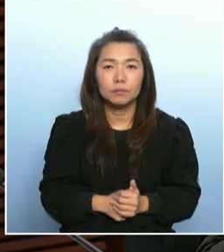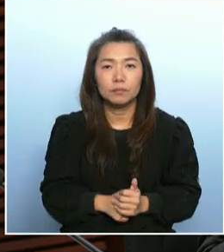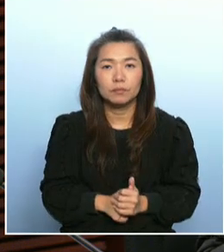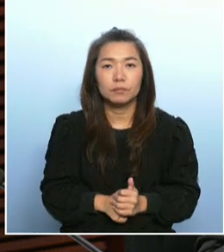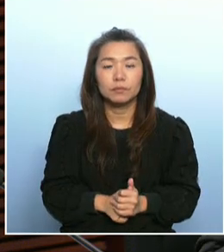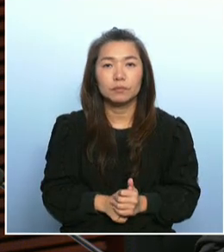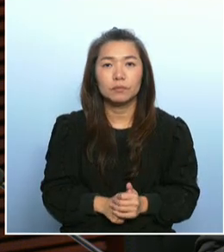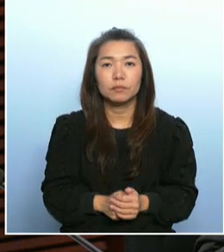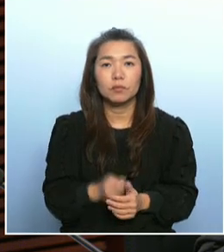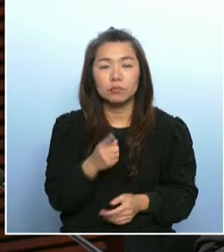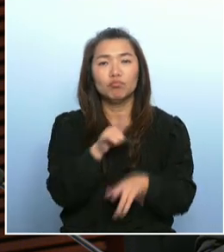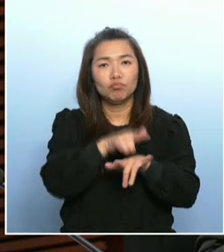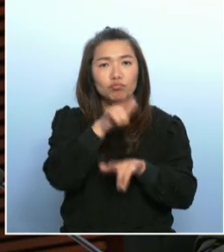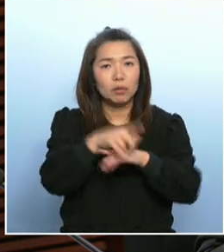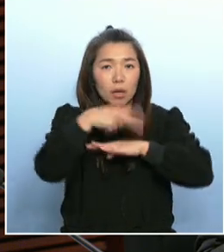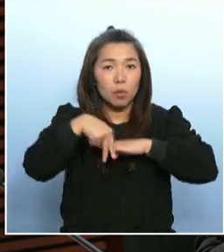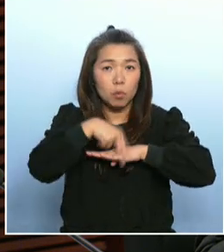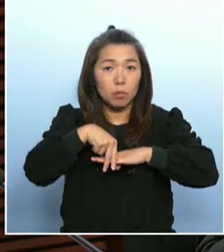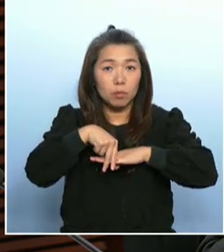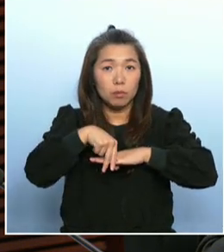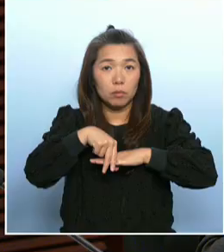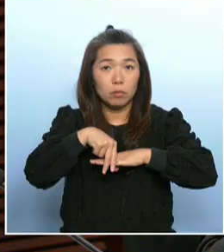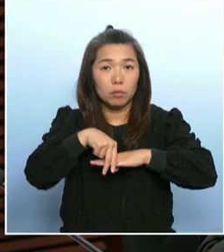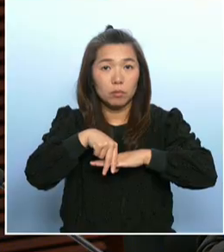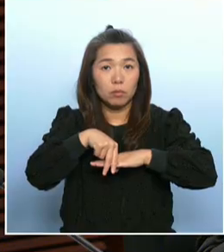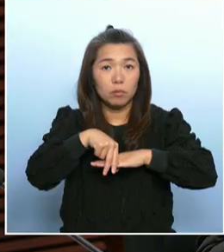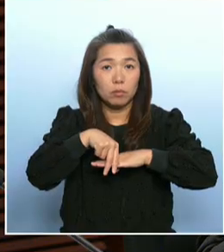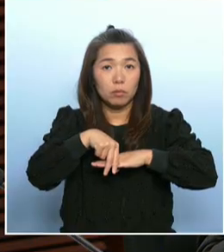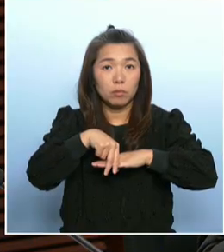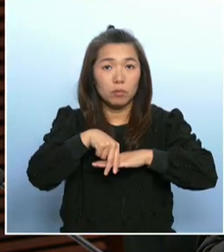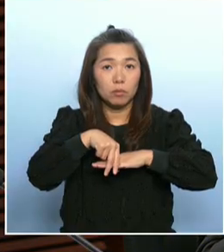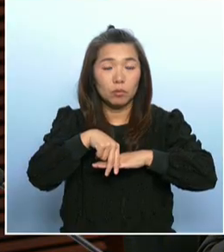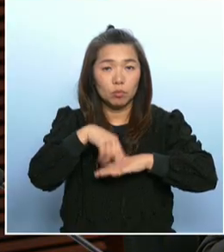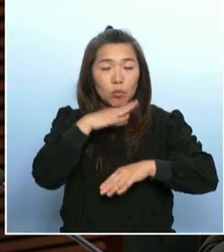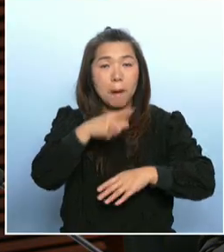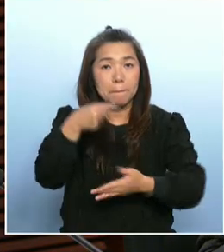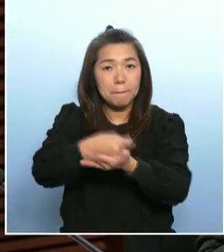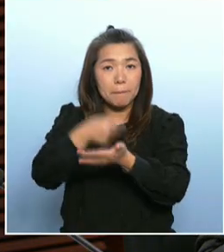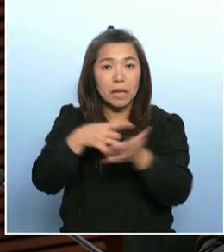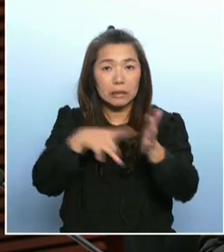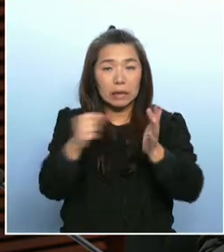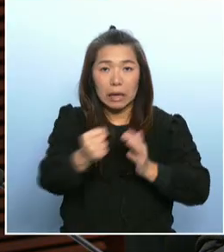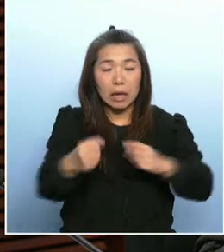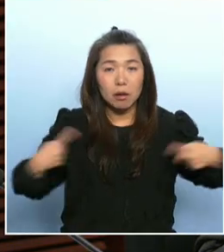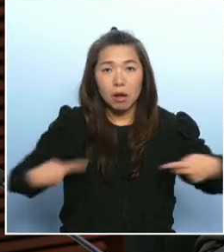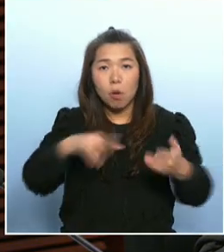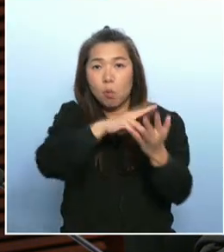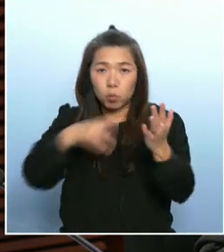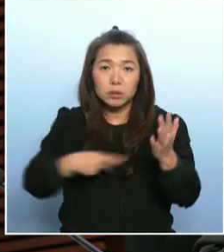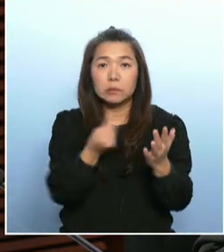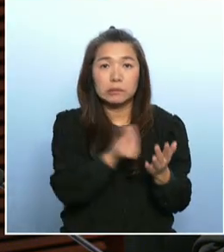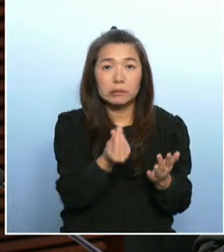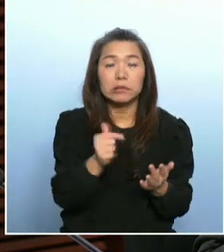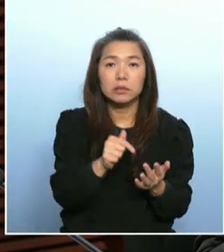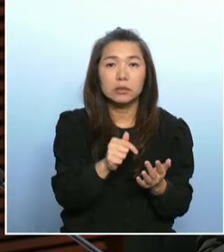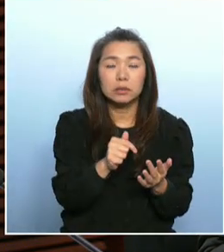We're talking about wheelchair users who are not receiving CSSA, because under CSSA, all the expenses